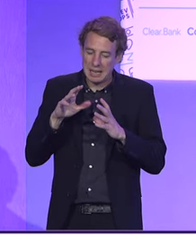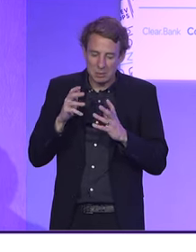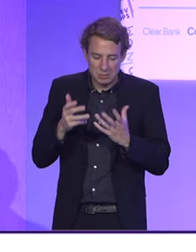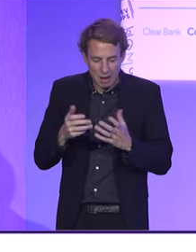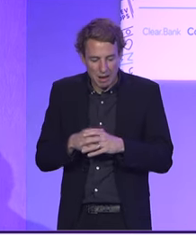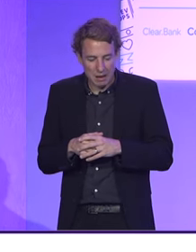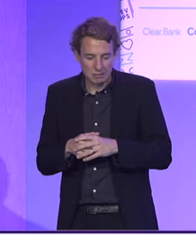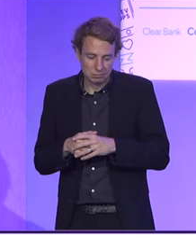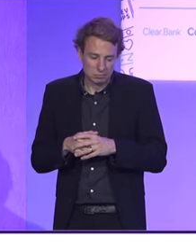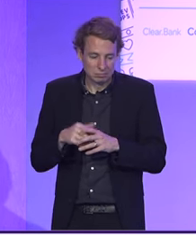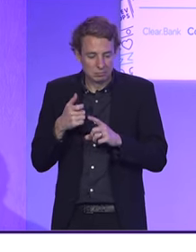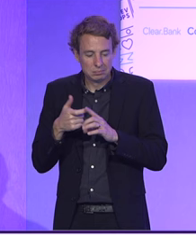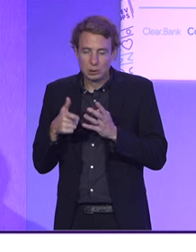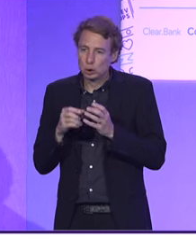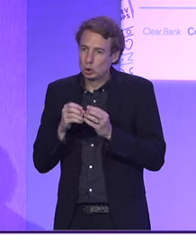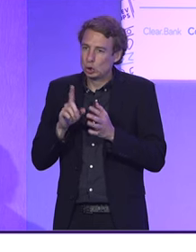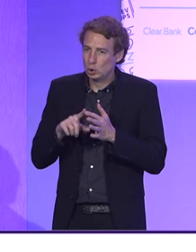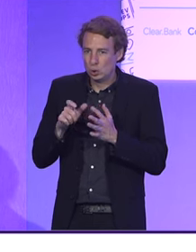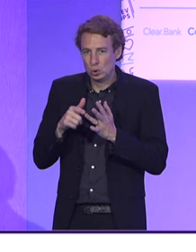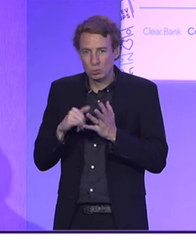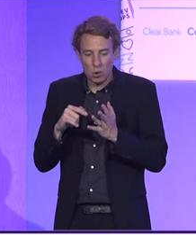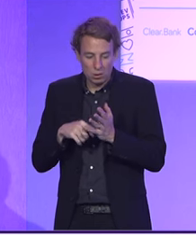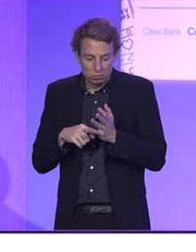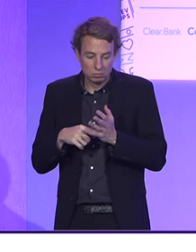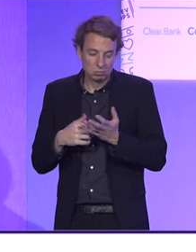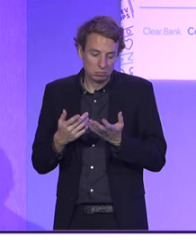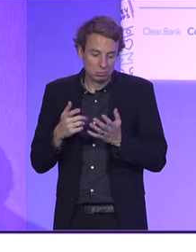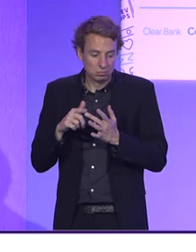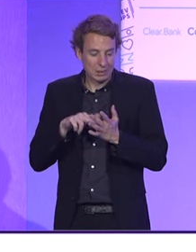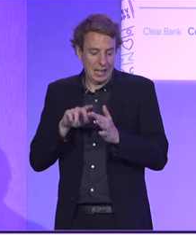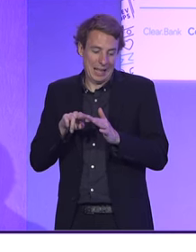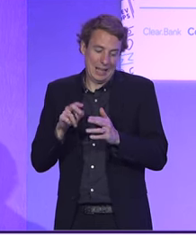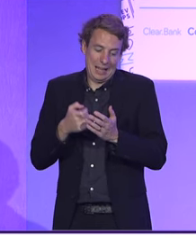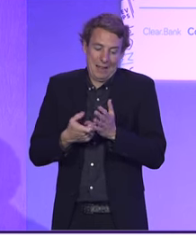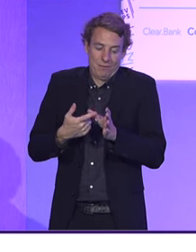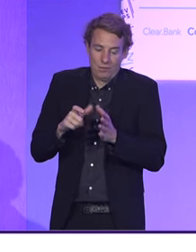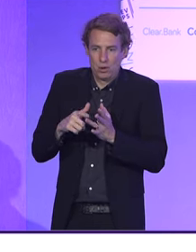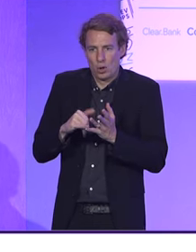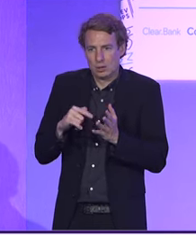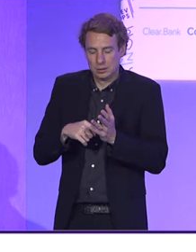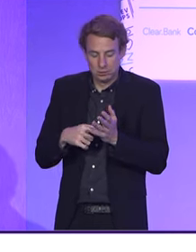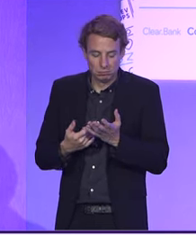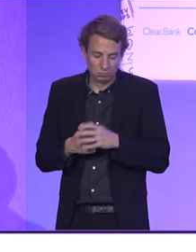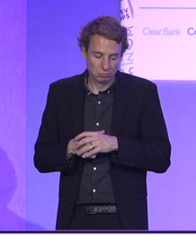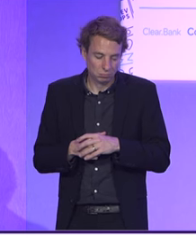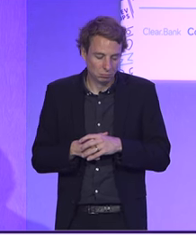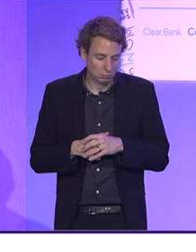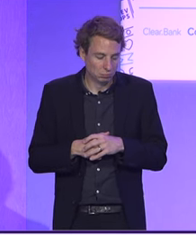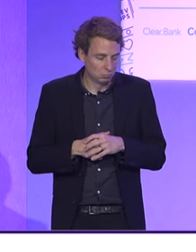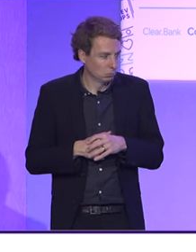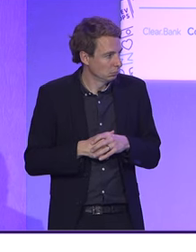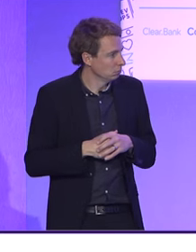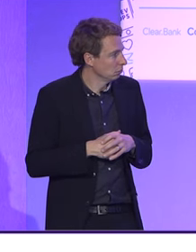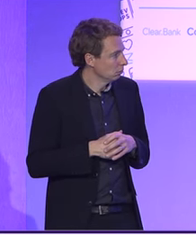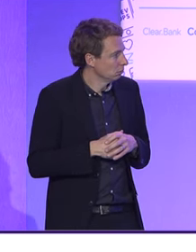InfraCost, also CloudWatch, I think. Oh no, there is, just to